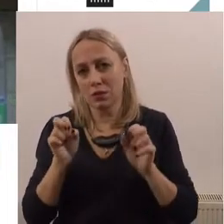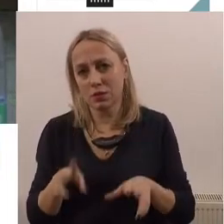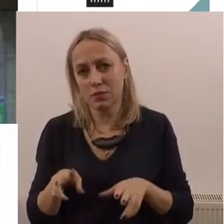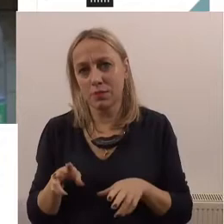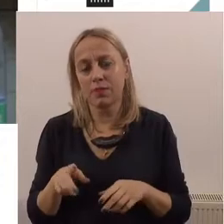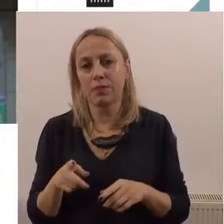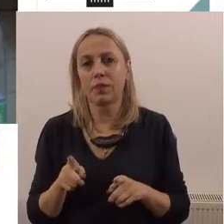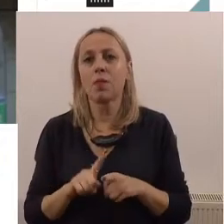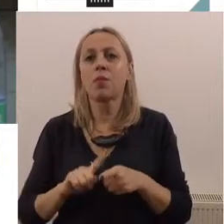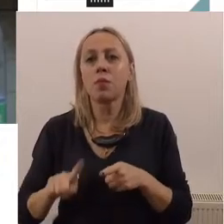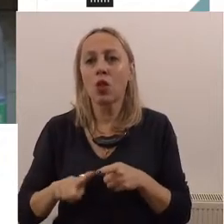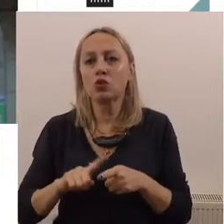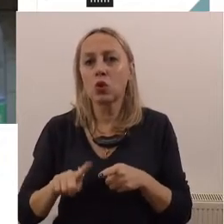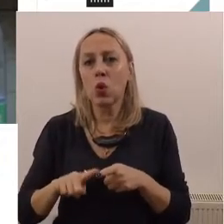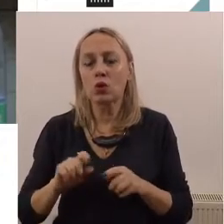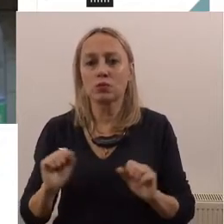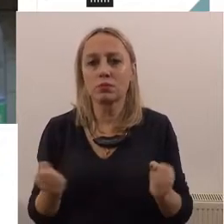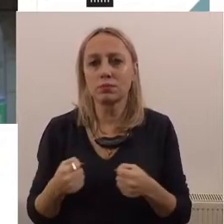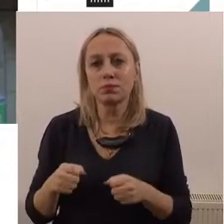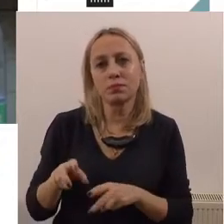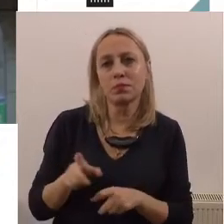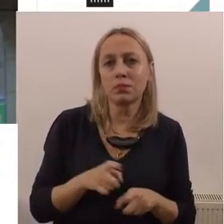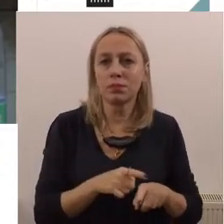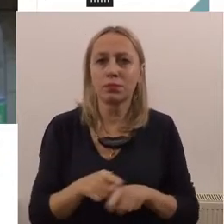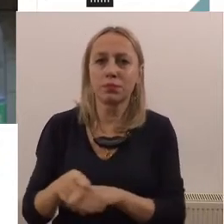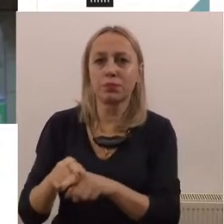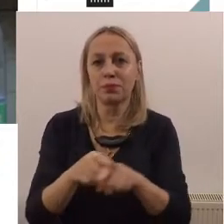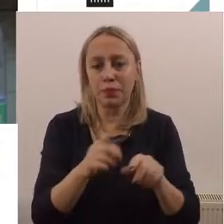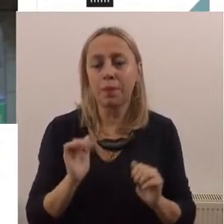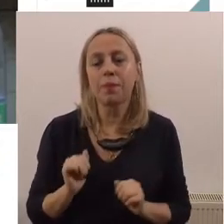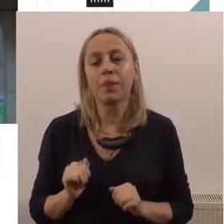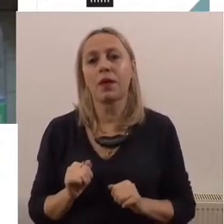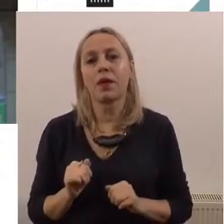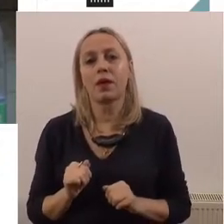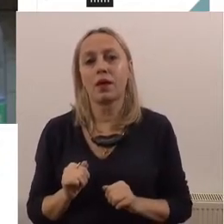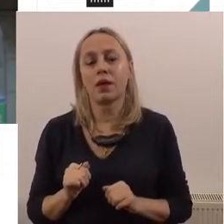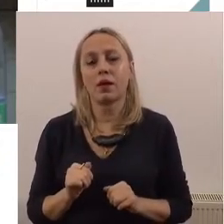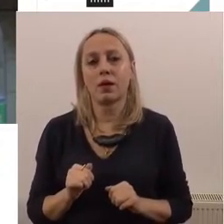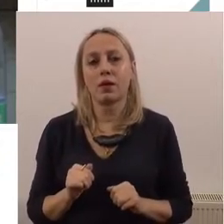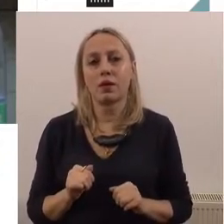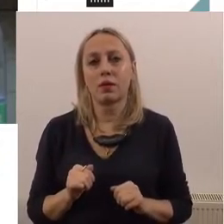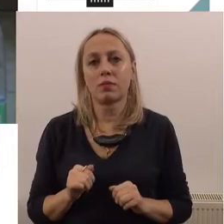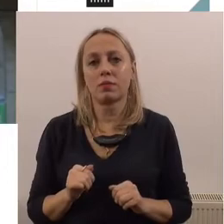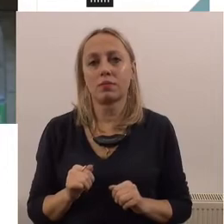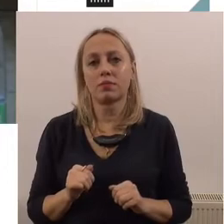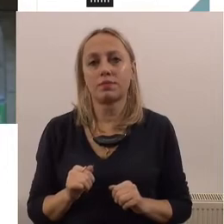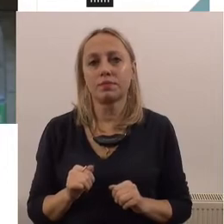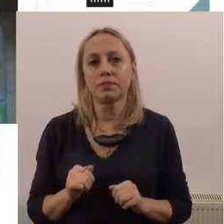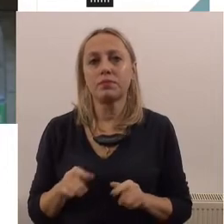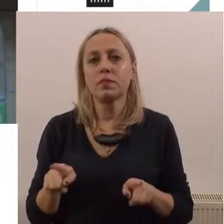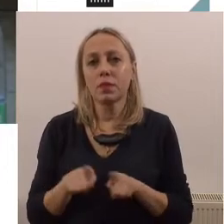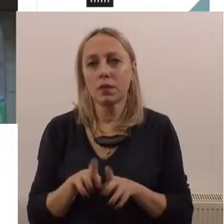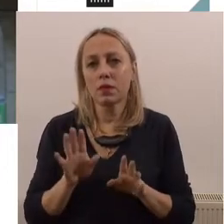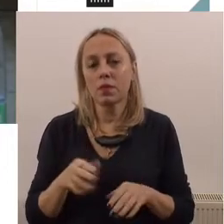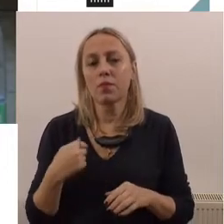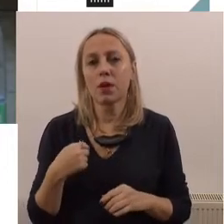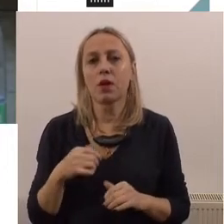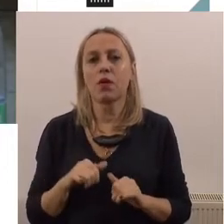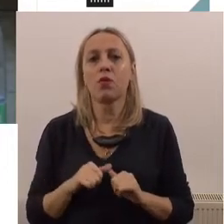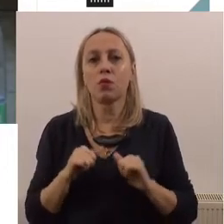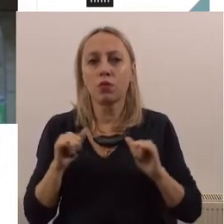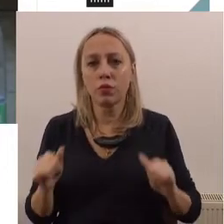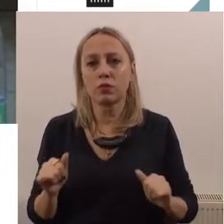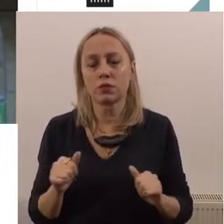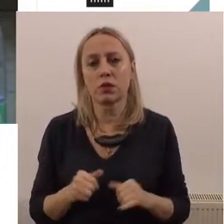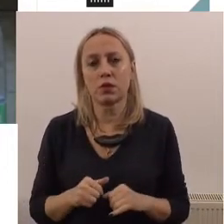So those electric devices helped people on wheelchairs to move fast around the town.